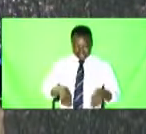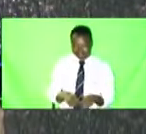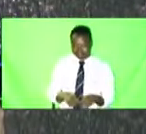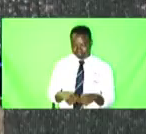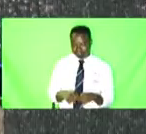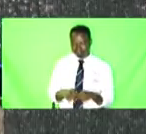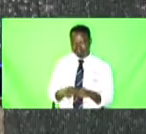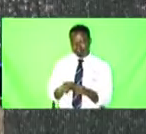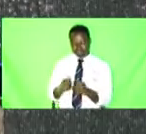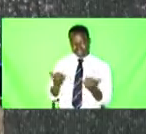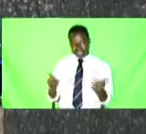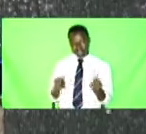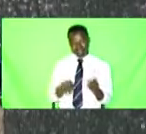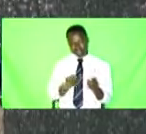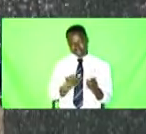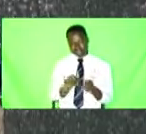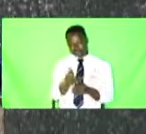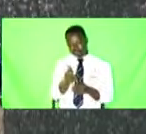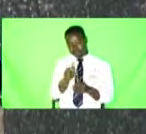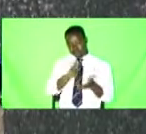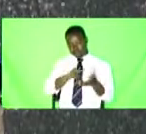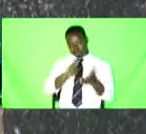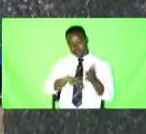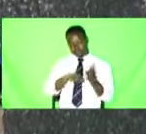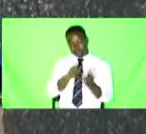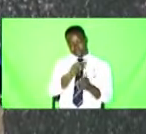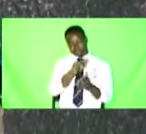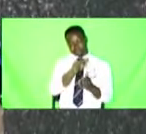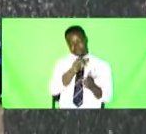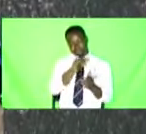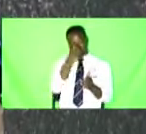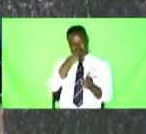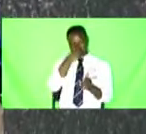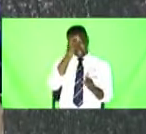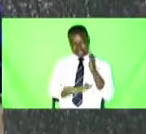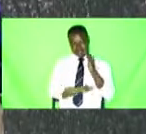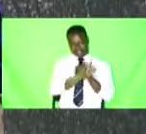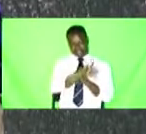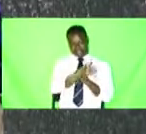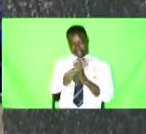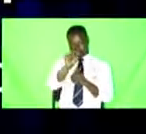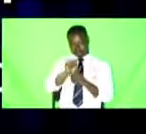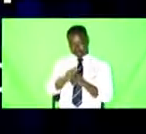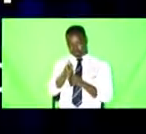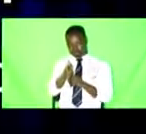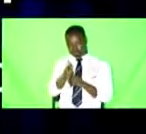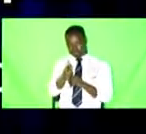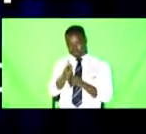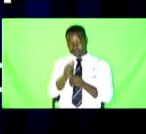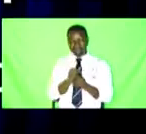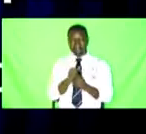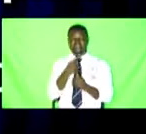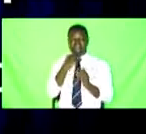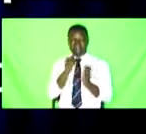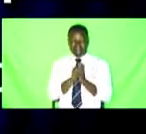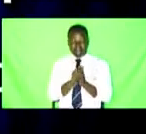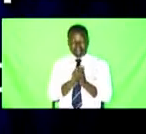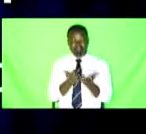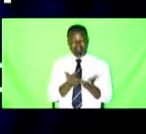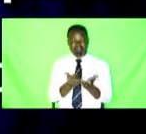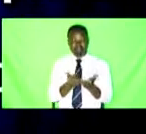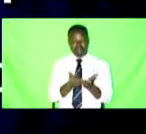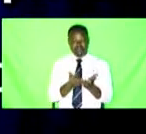of the same chapter, chapter 3 of Romans. But now, apart from the